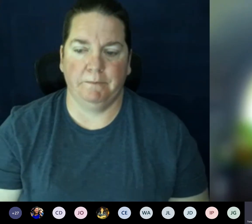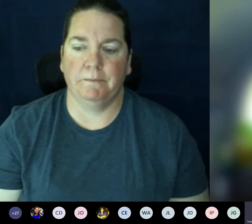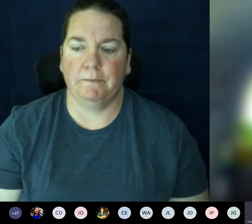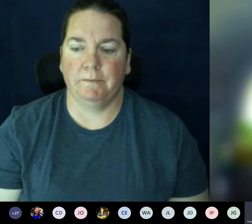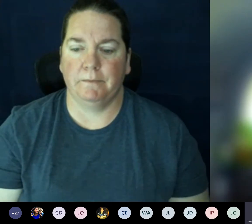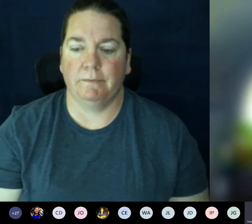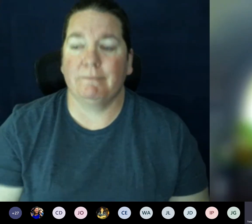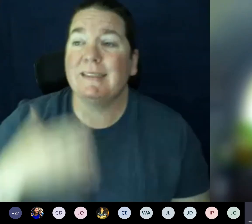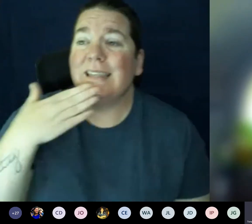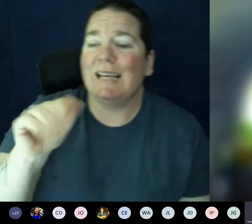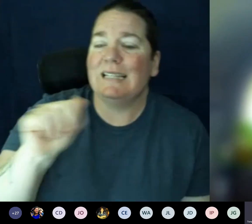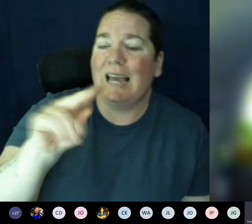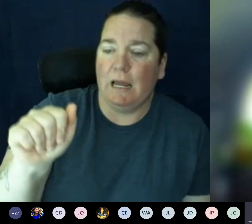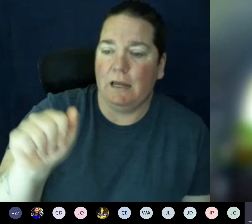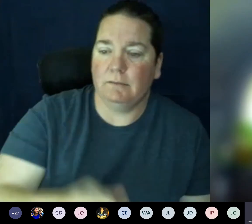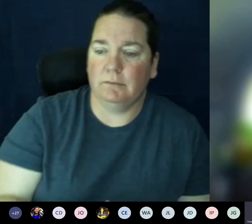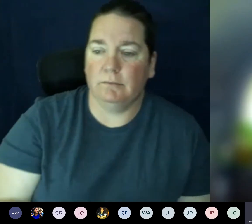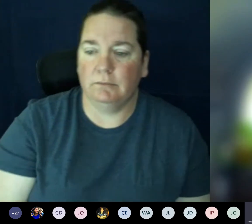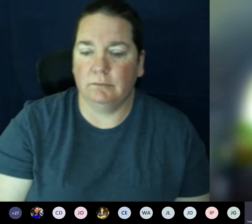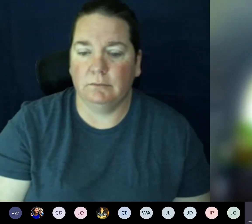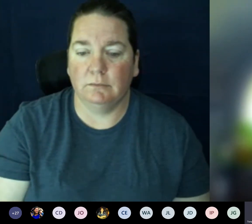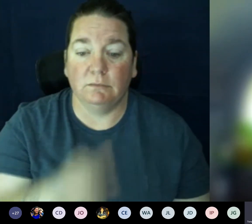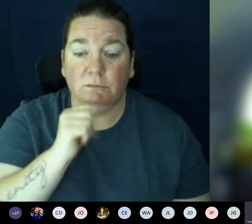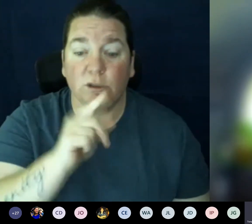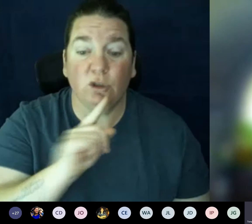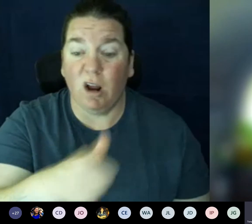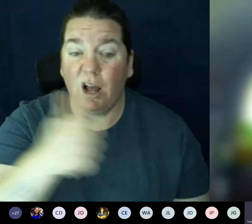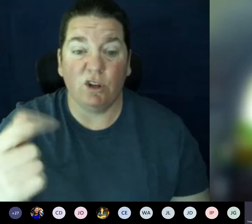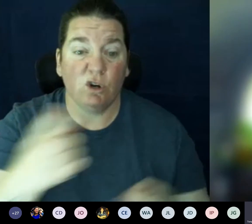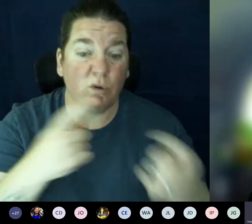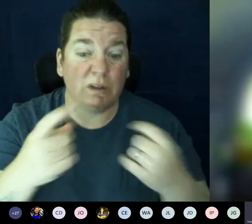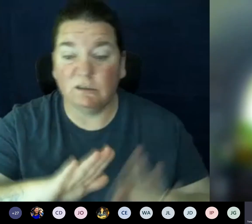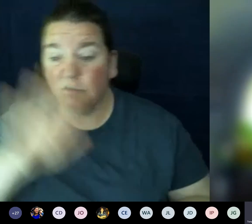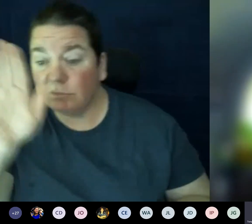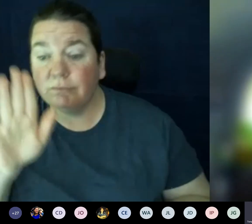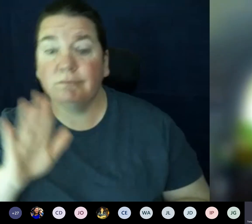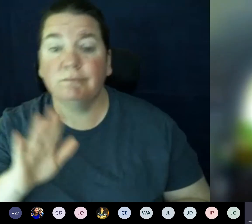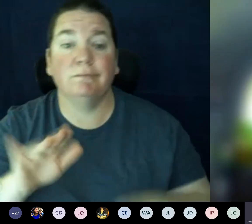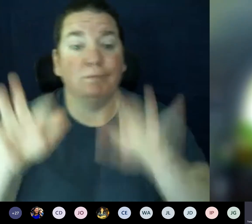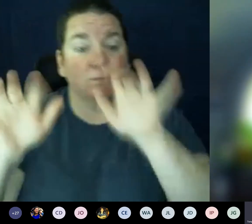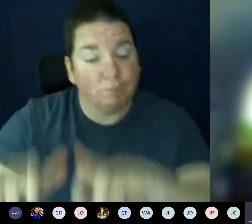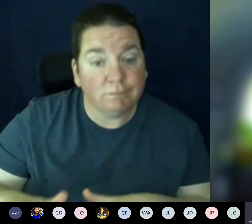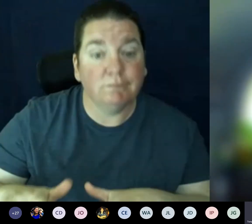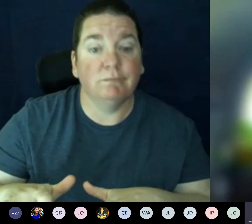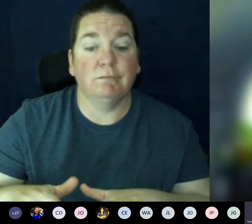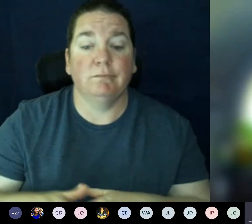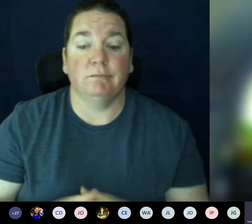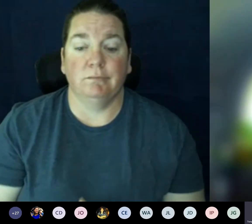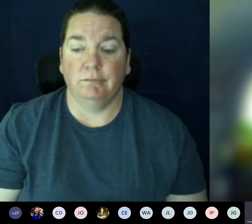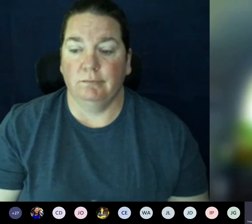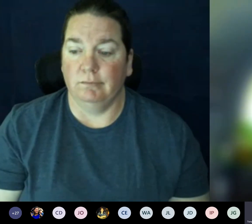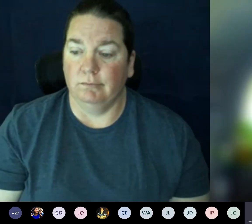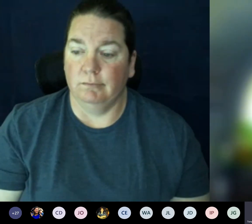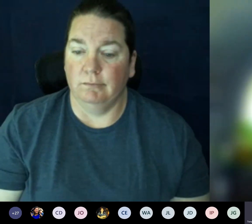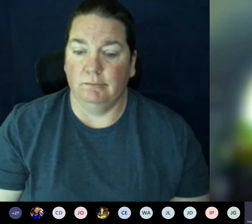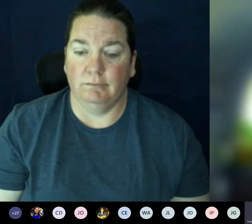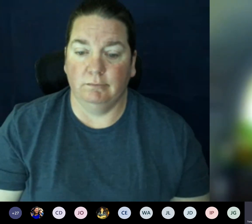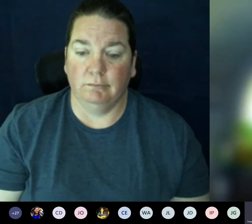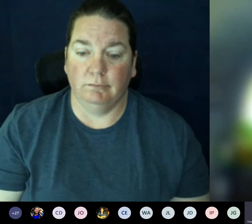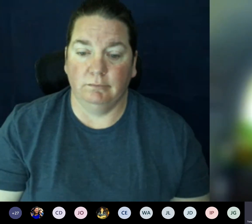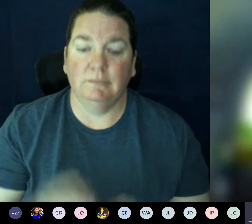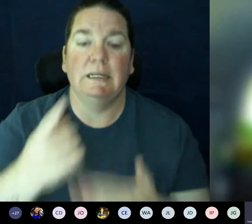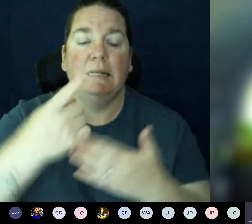Thanks, Anna. I don't know if there are any other questions. Feel free to raise a hand or pop them in the chat while we wait to see. So next